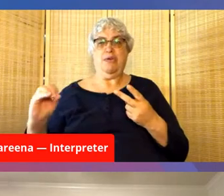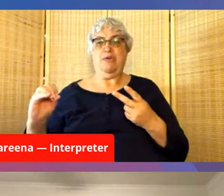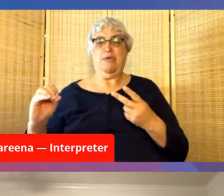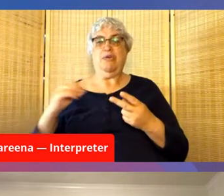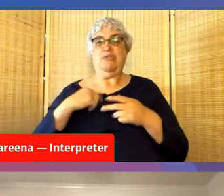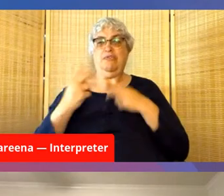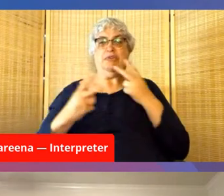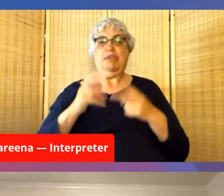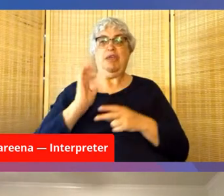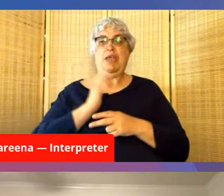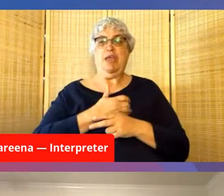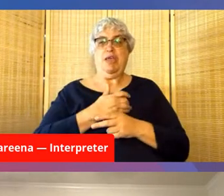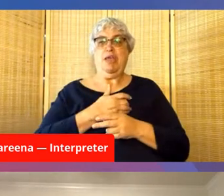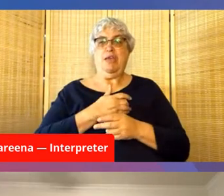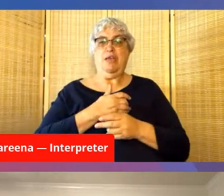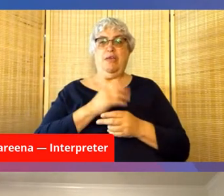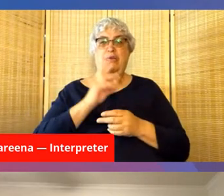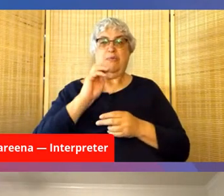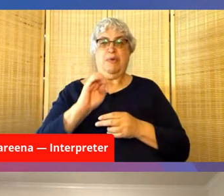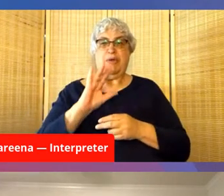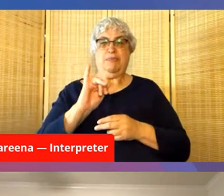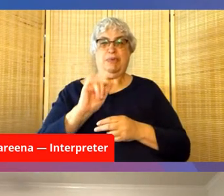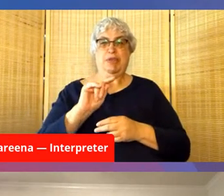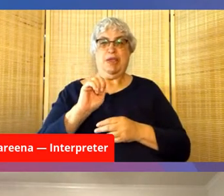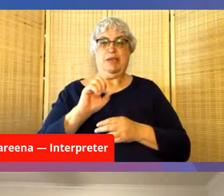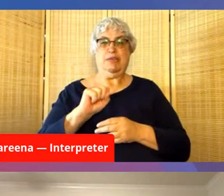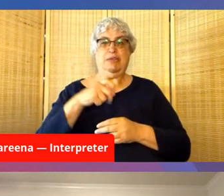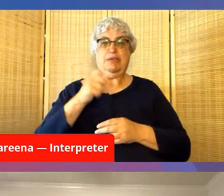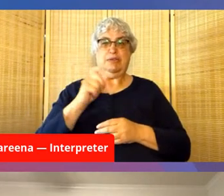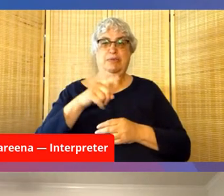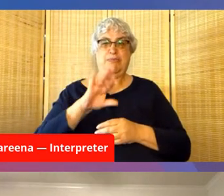our respective websites at